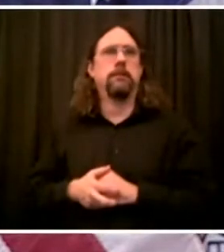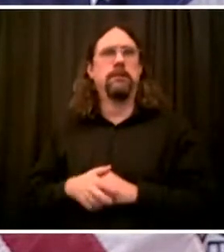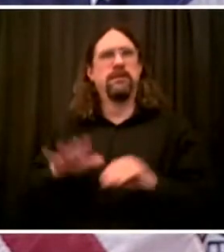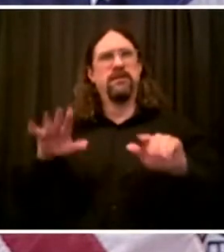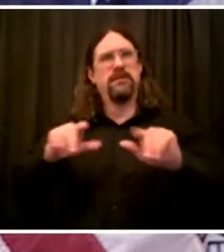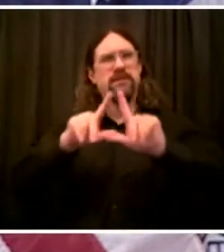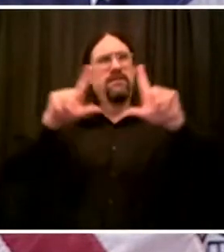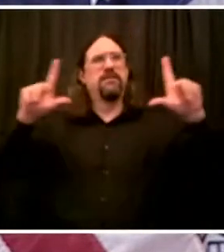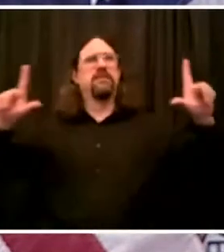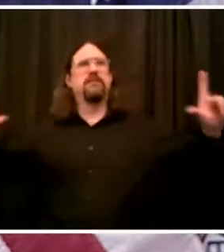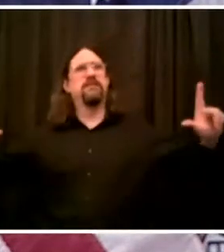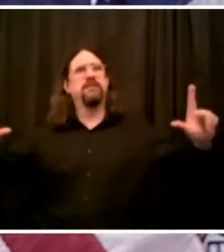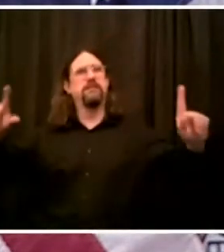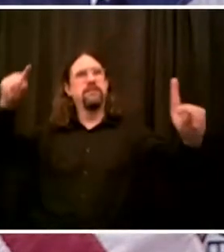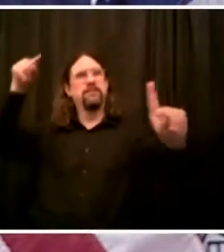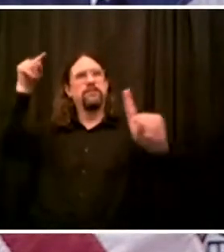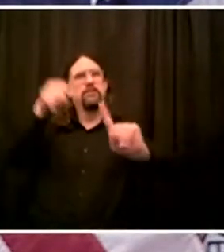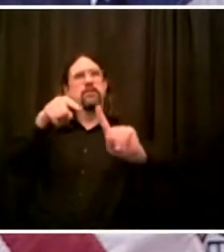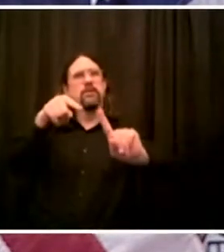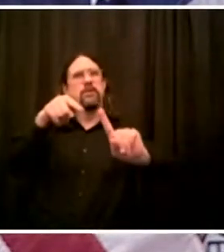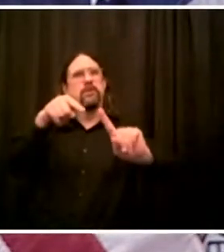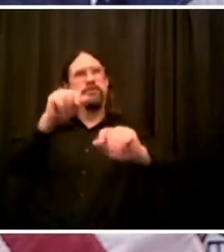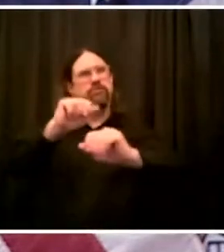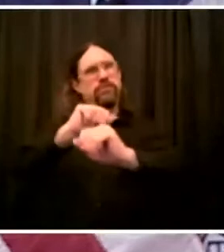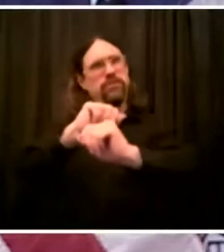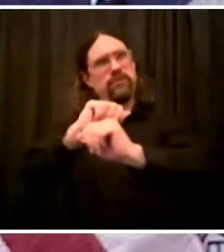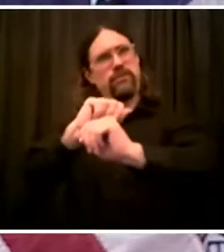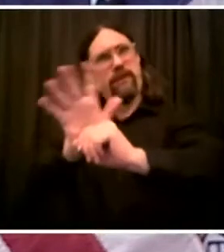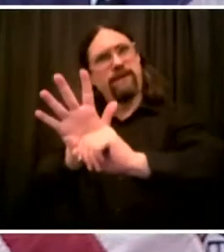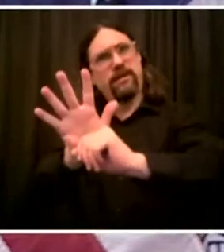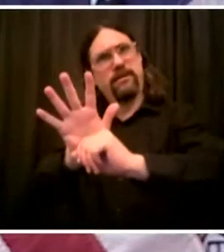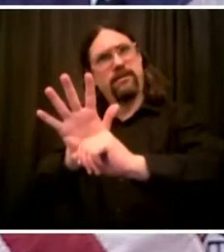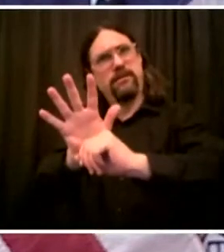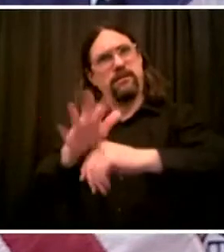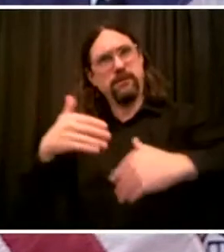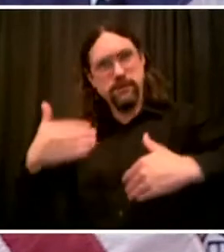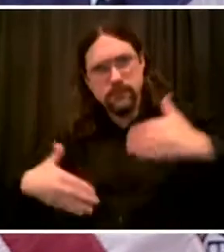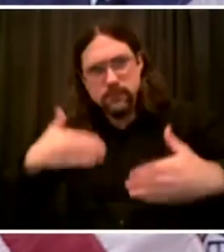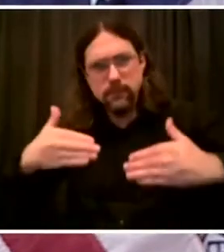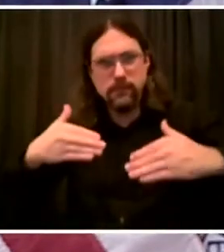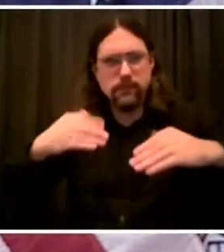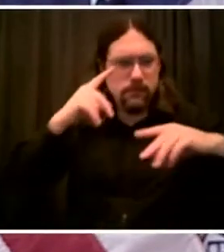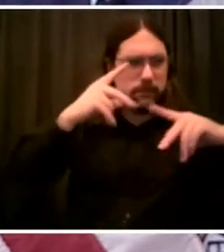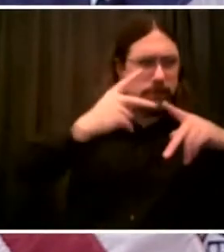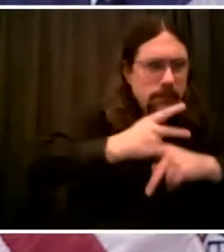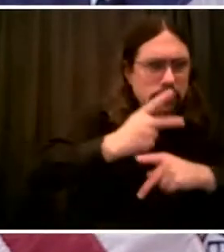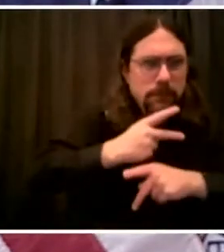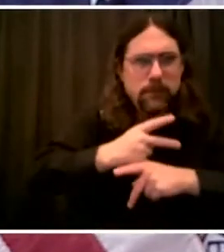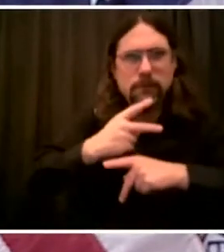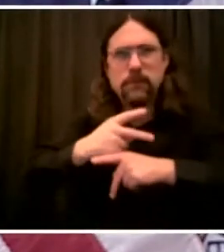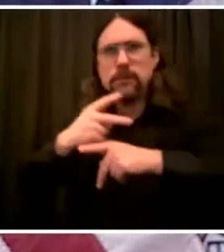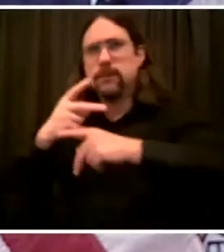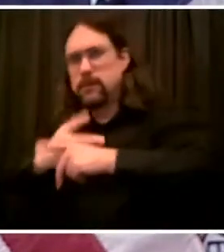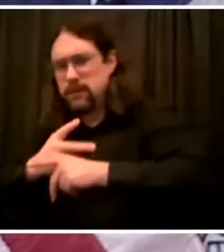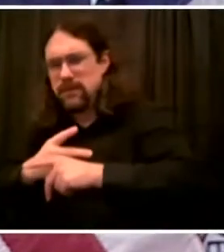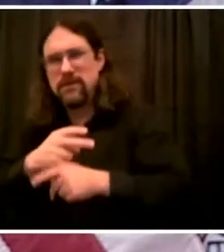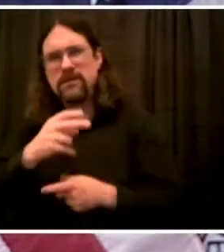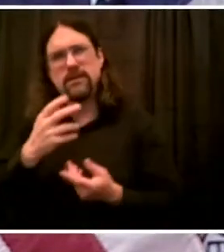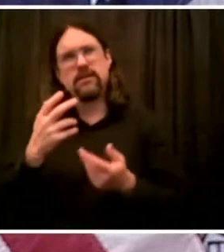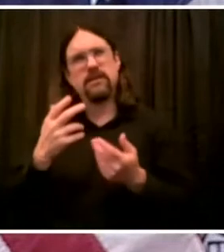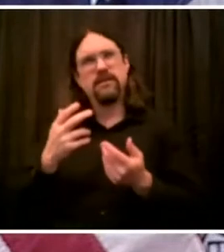down to the personalities in the lineup. And to me, this is supposed to be a team where it